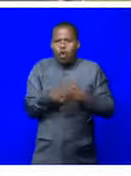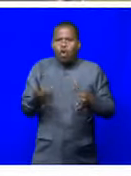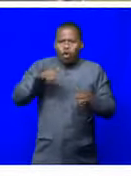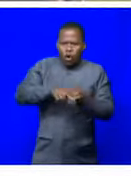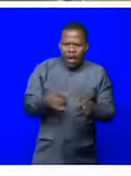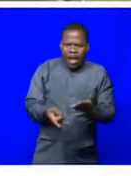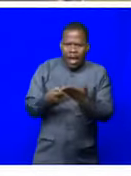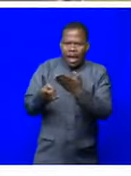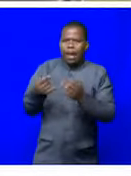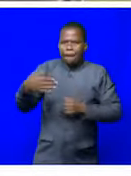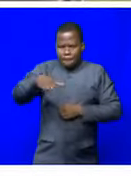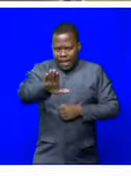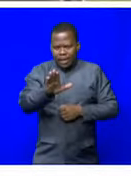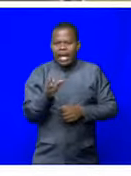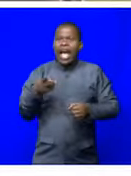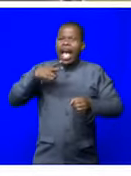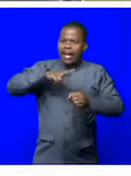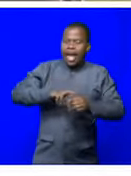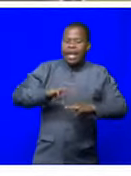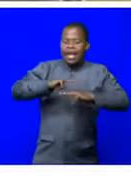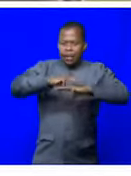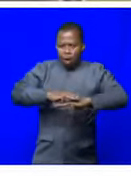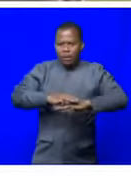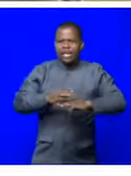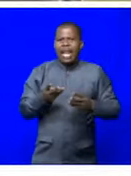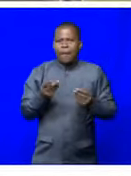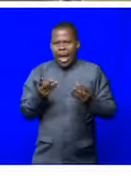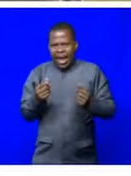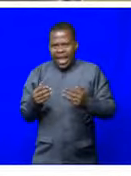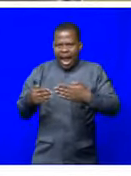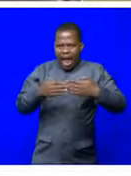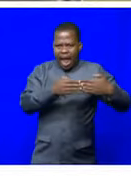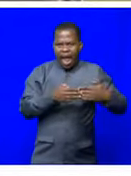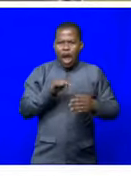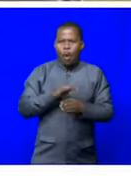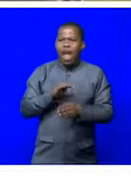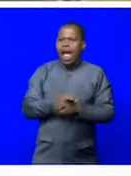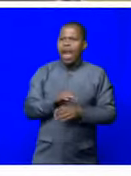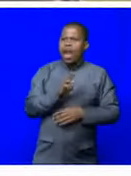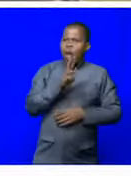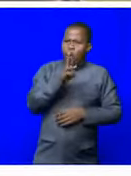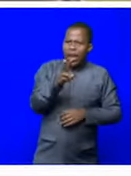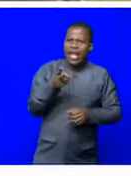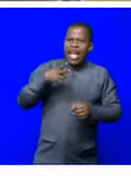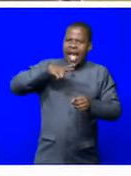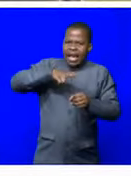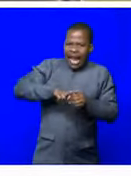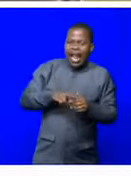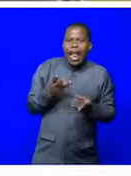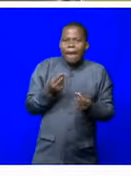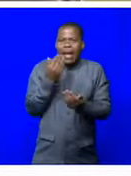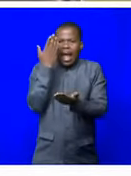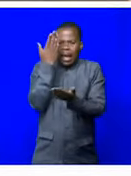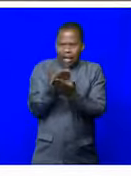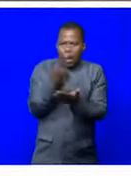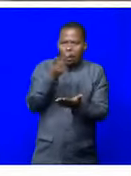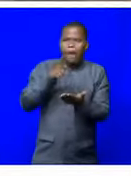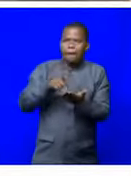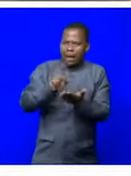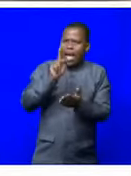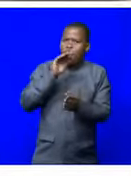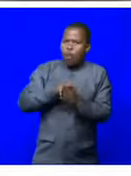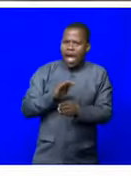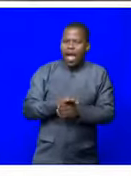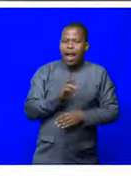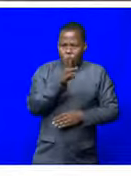imali iminister. Nalele esikweneda kuminister besicabanga ukuthi ndasilahla ngaphandle. Sitayibhadala minister.